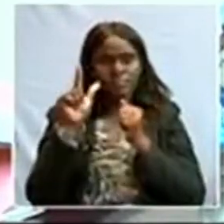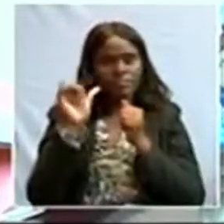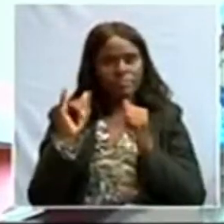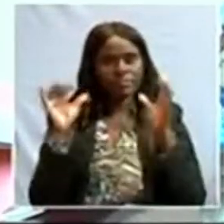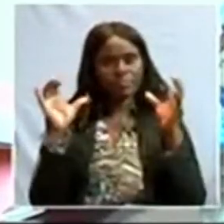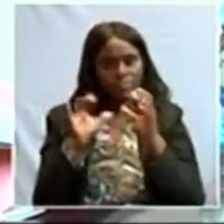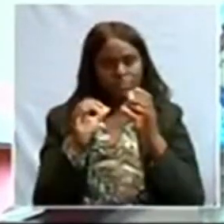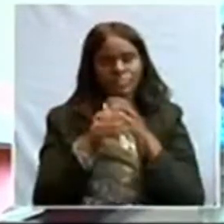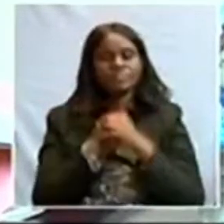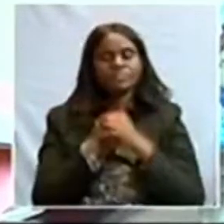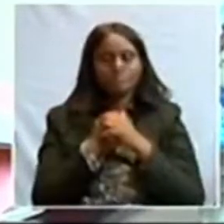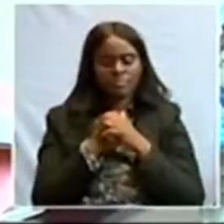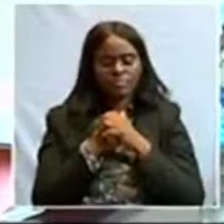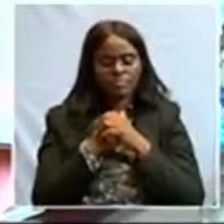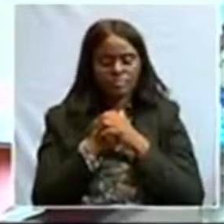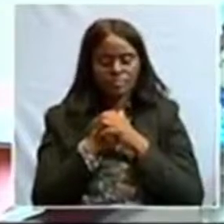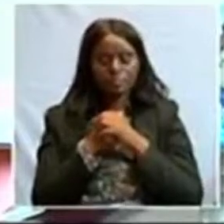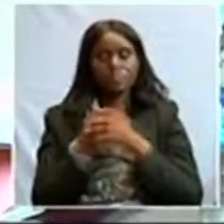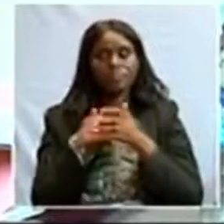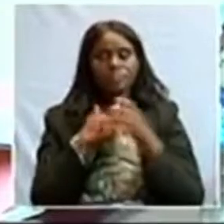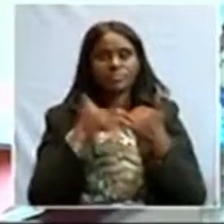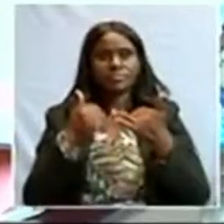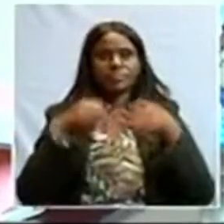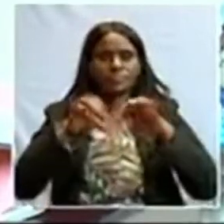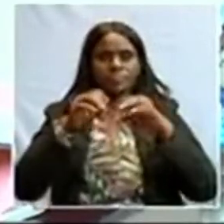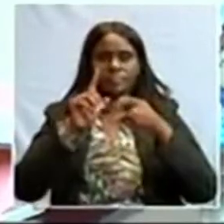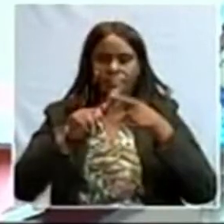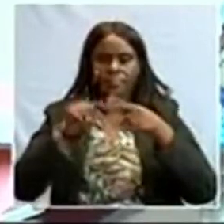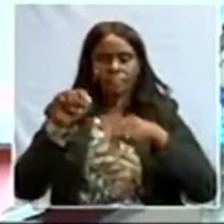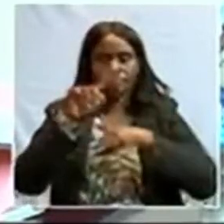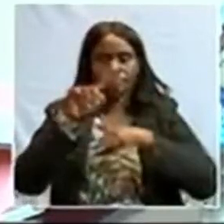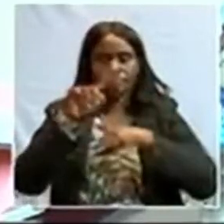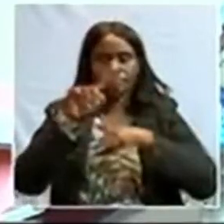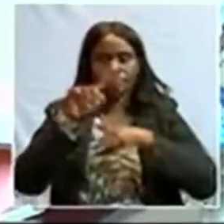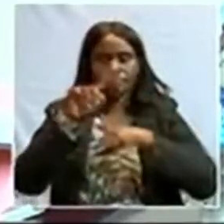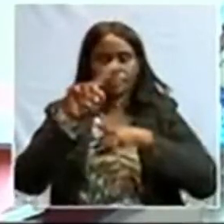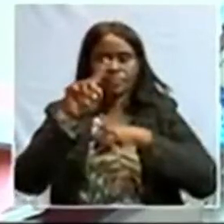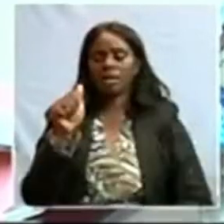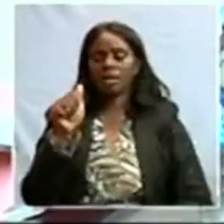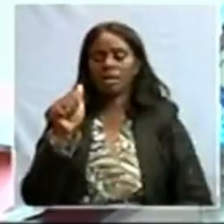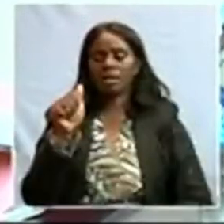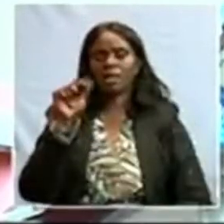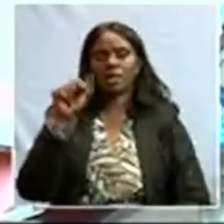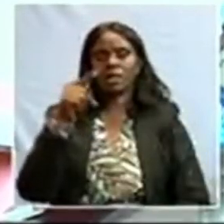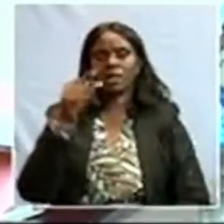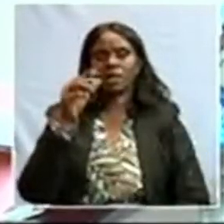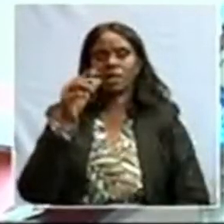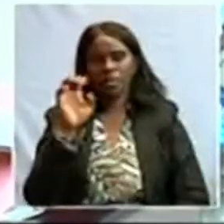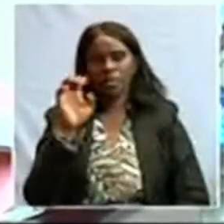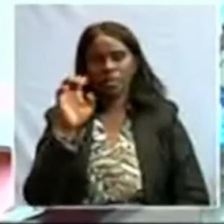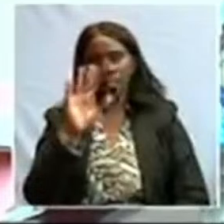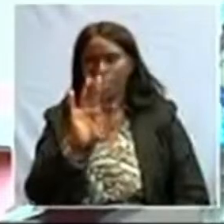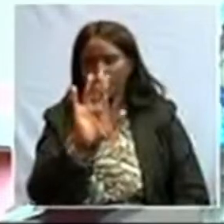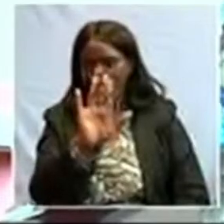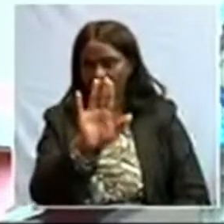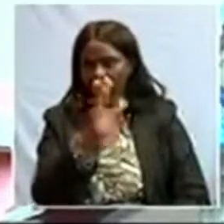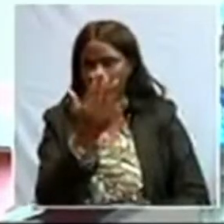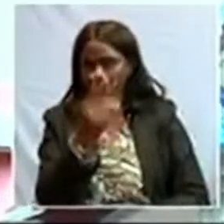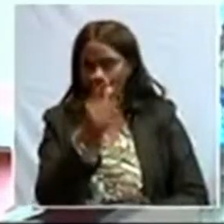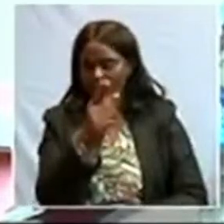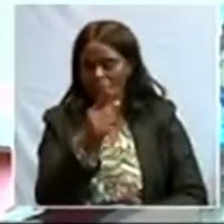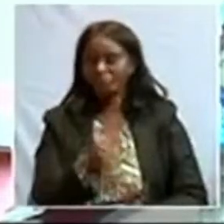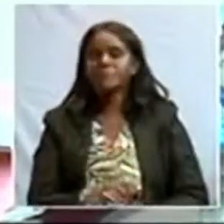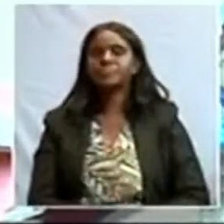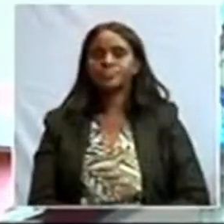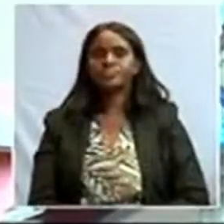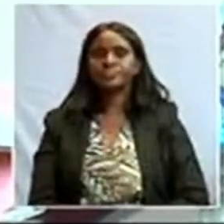Municipal Council. I will now proceed to the question from Honorable Kangombe. Maybe one talk the Honorable has